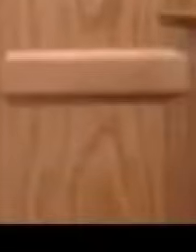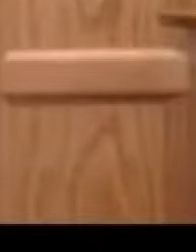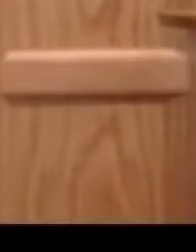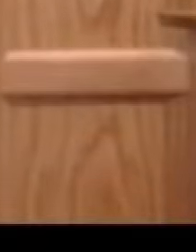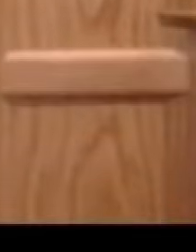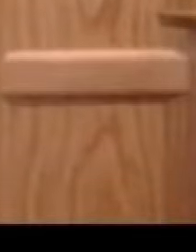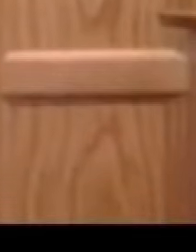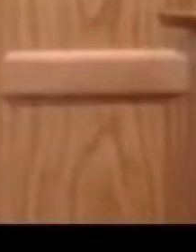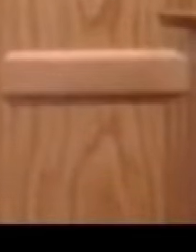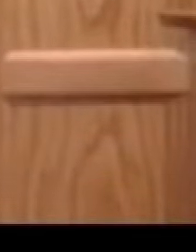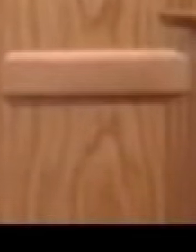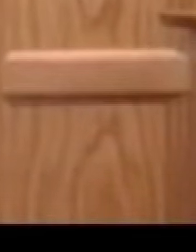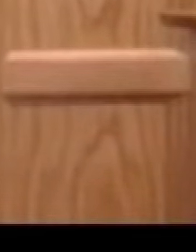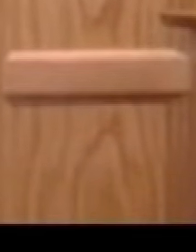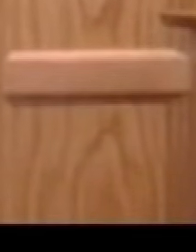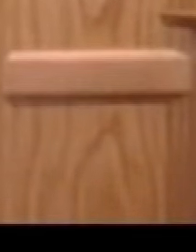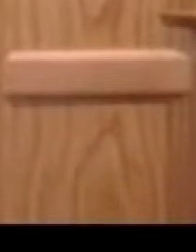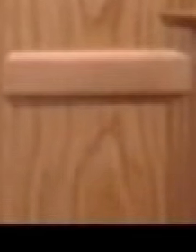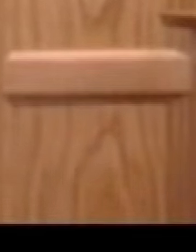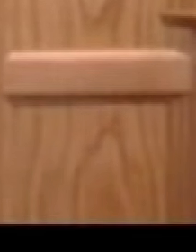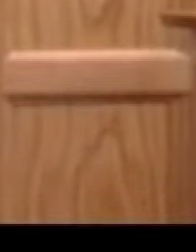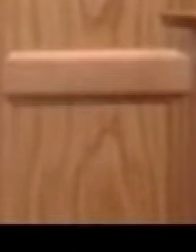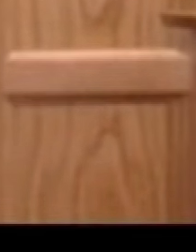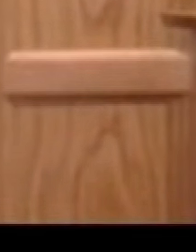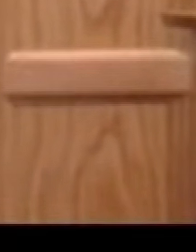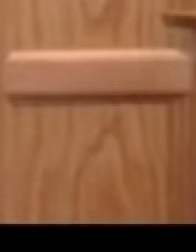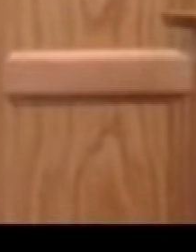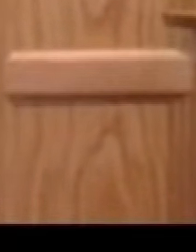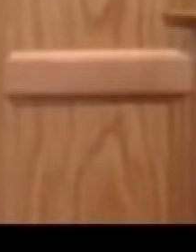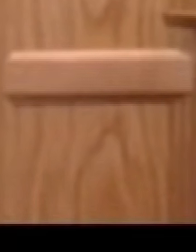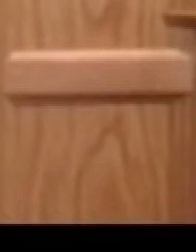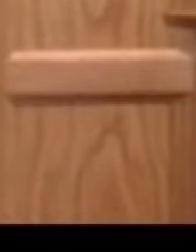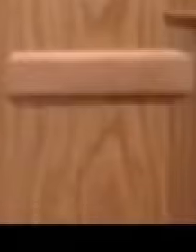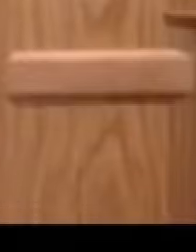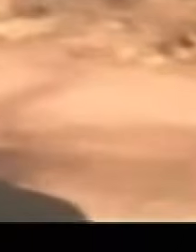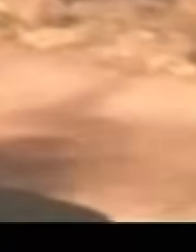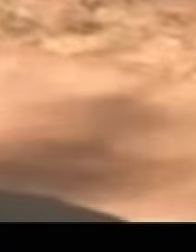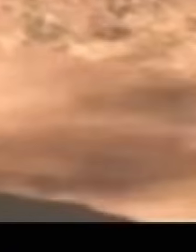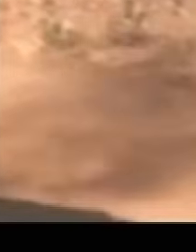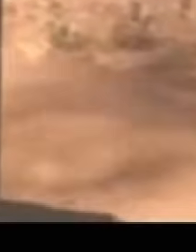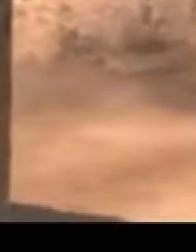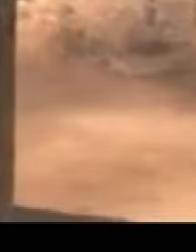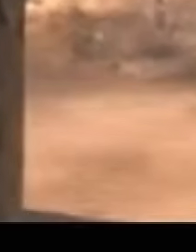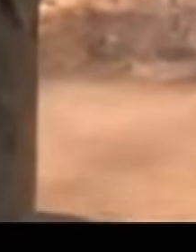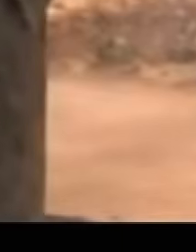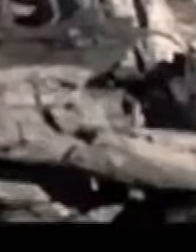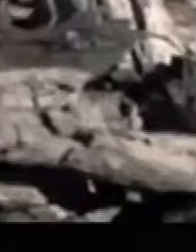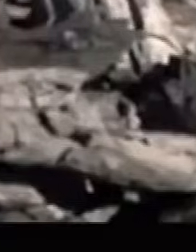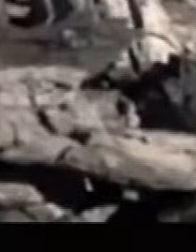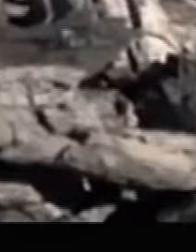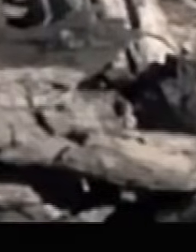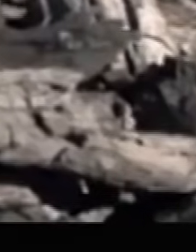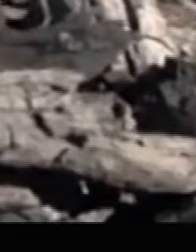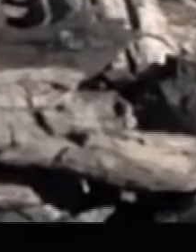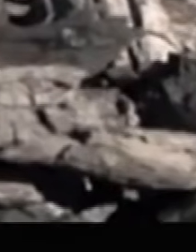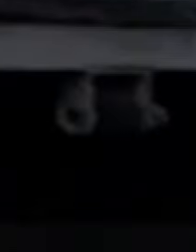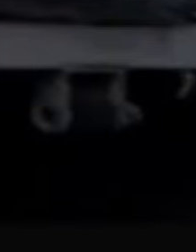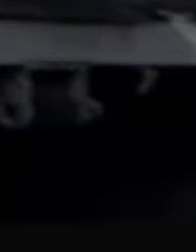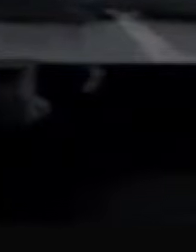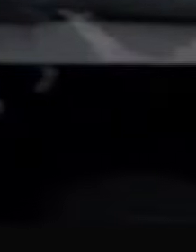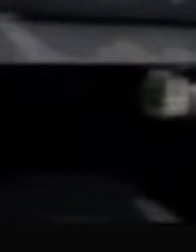the success or failure of our human resources development strategy. Oh yeah, the wind